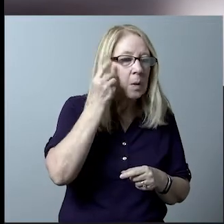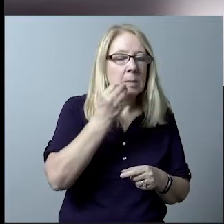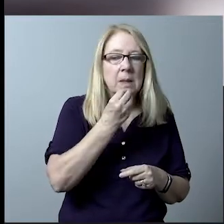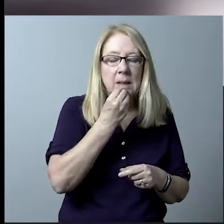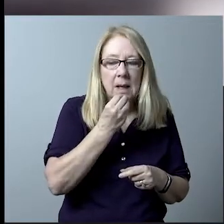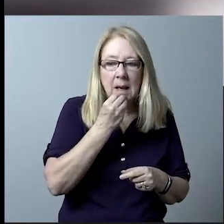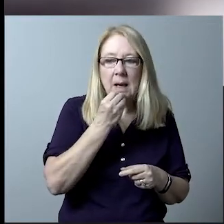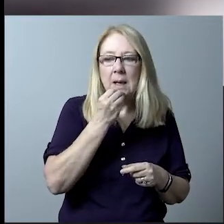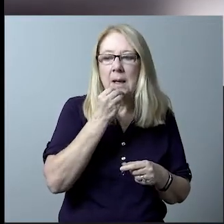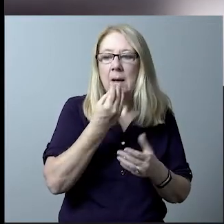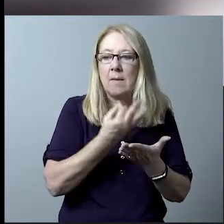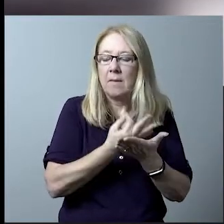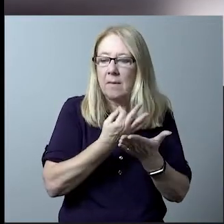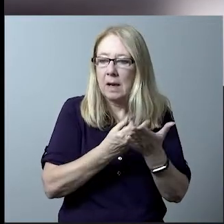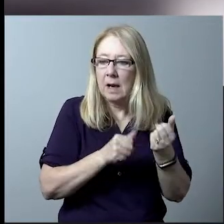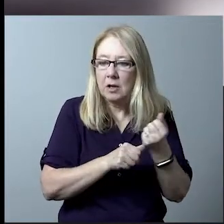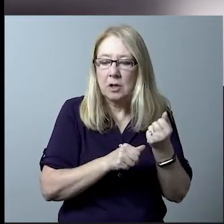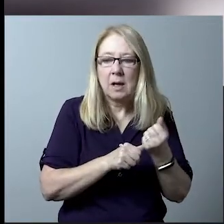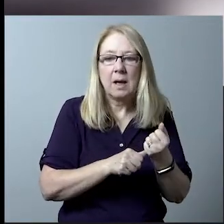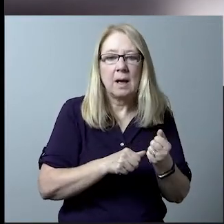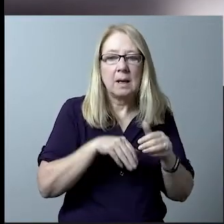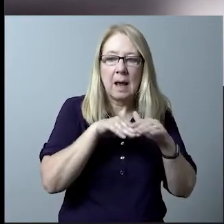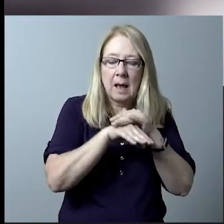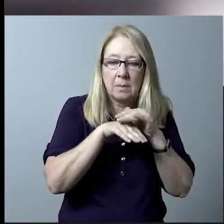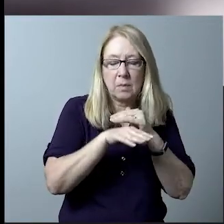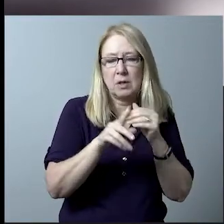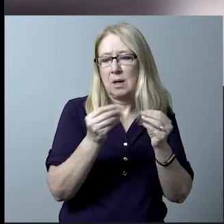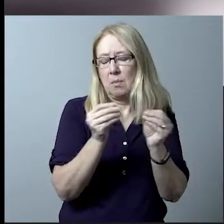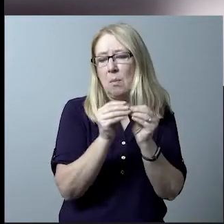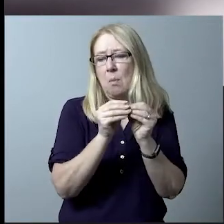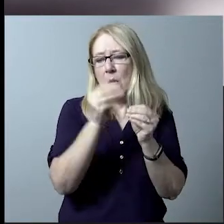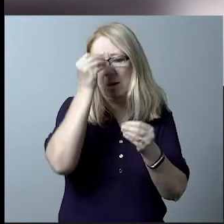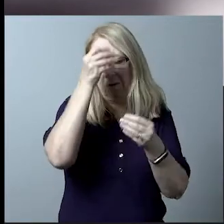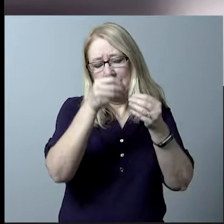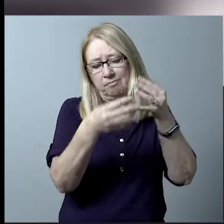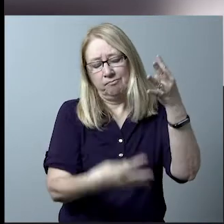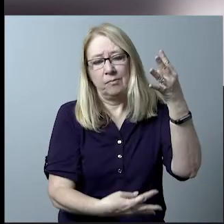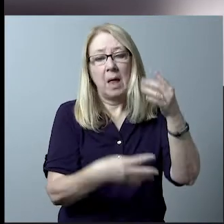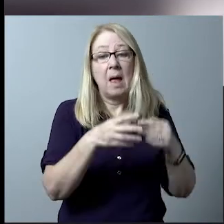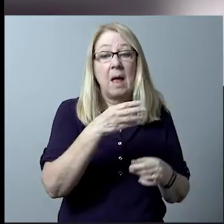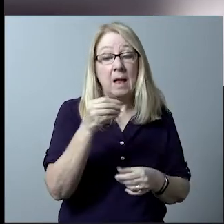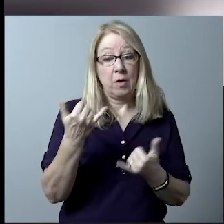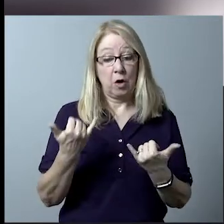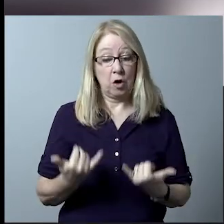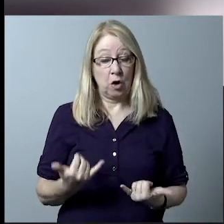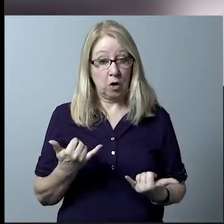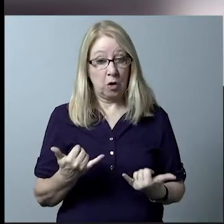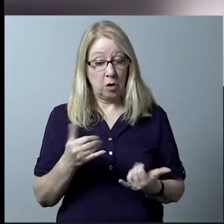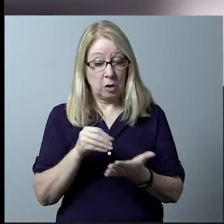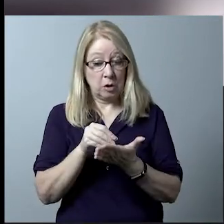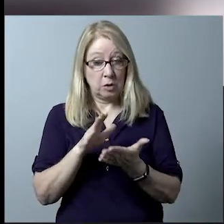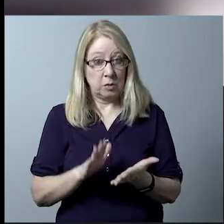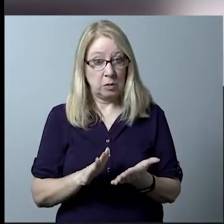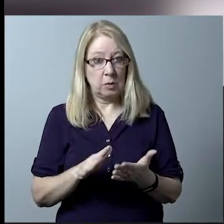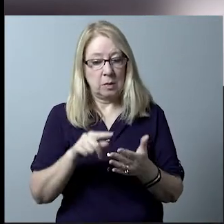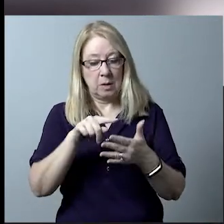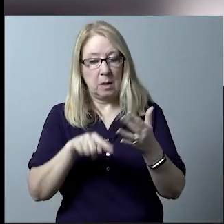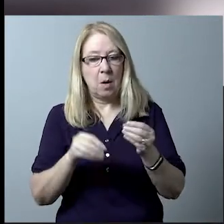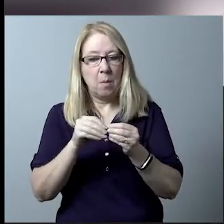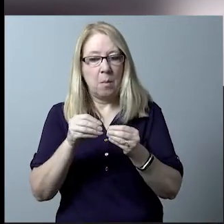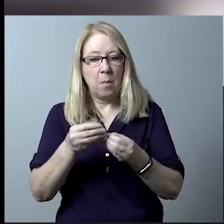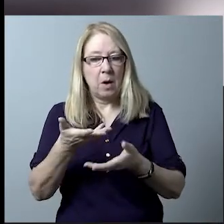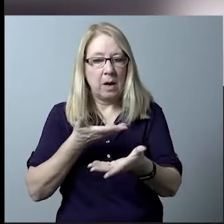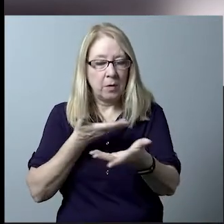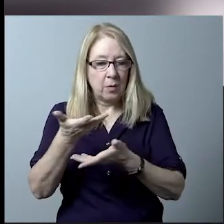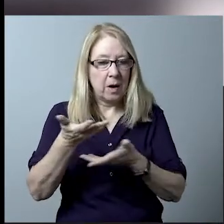dining services, academics, financial aid, admissions, and more. The current student